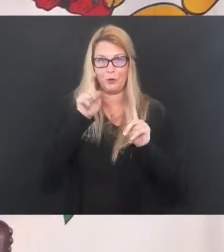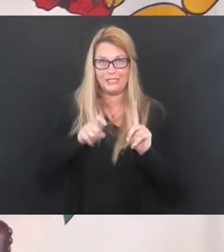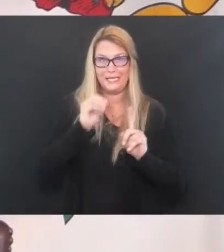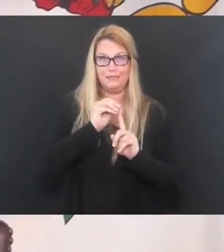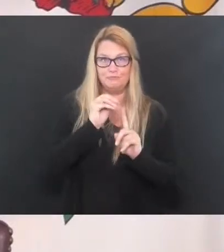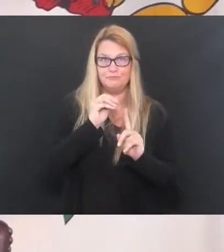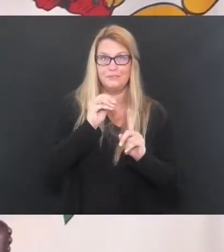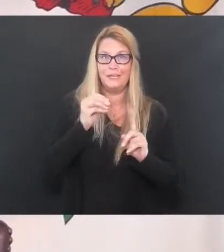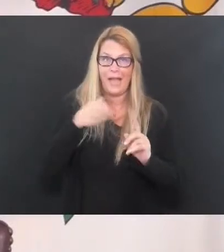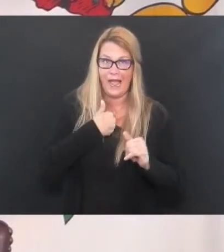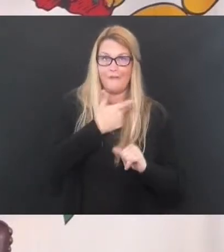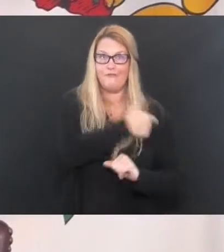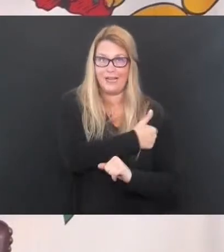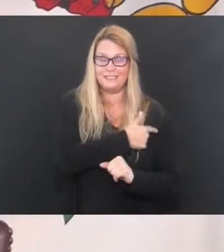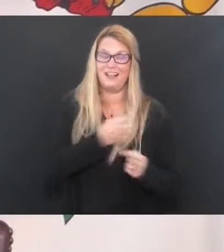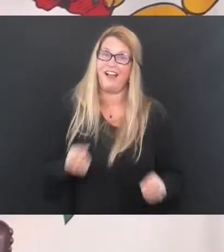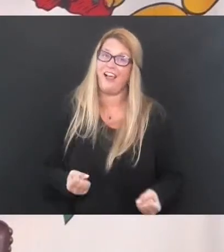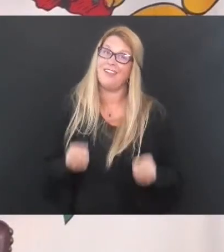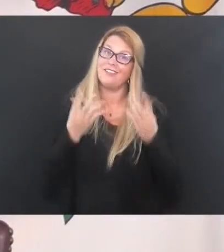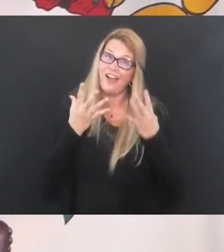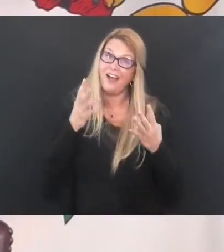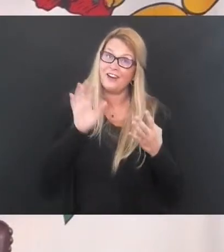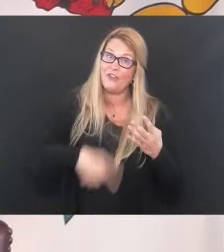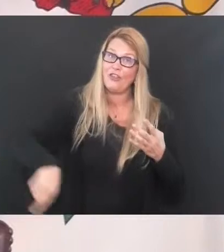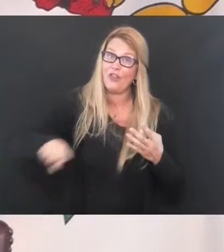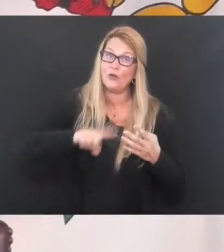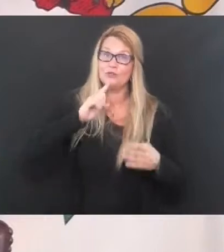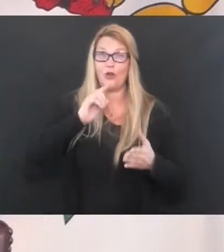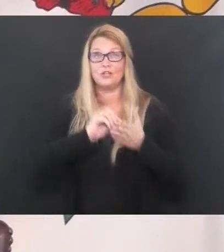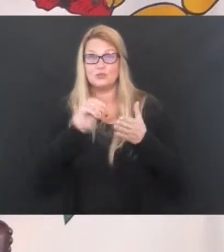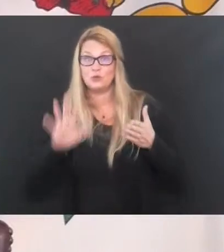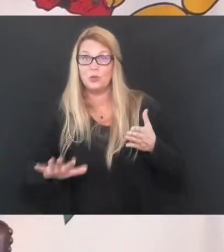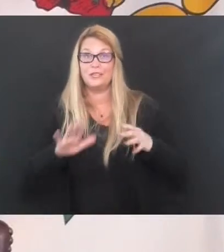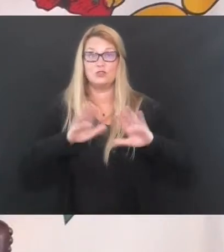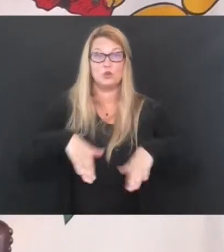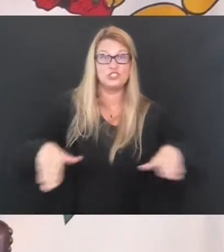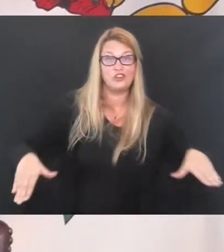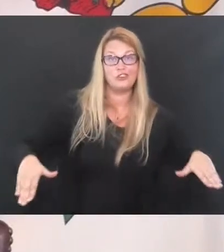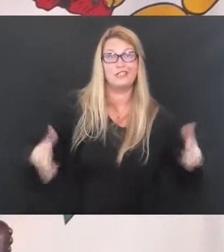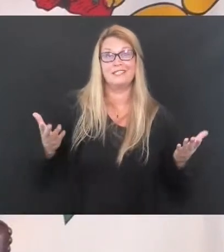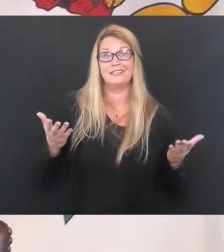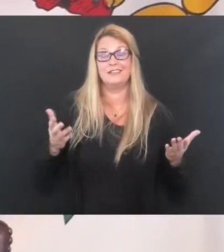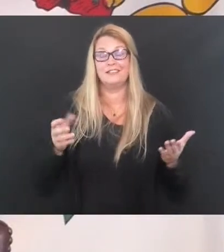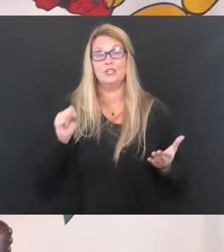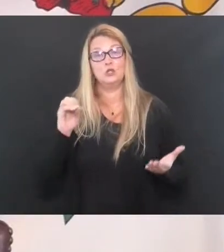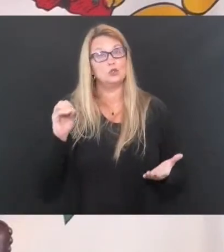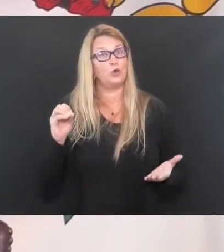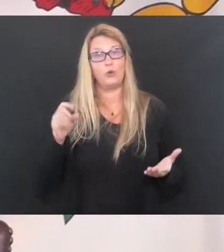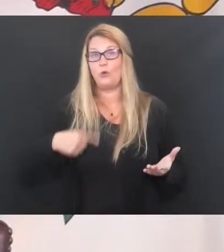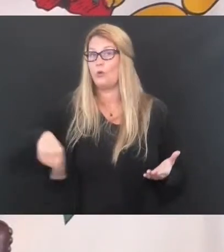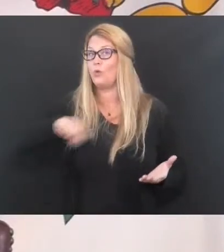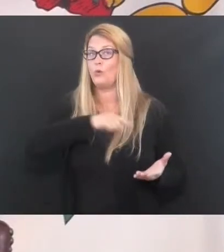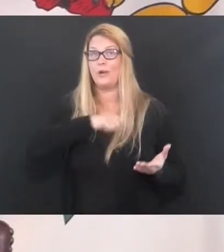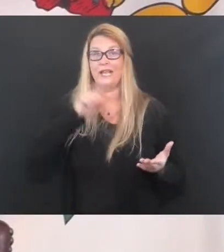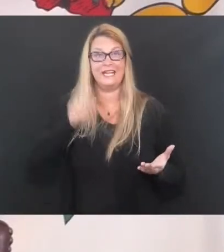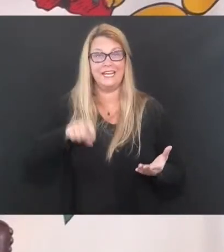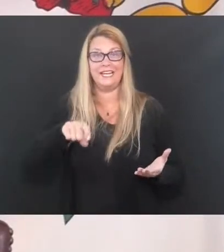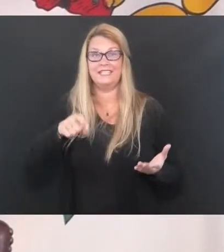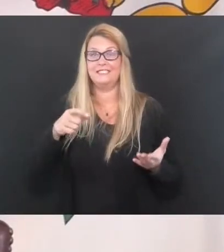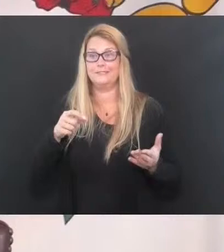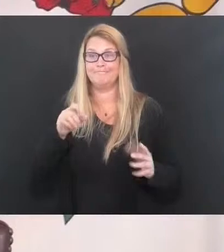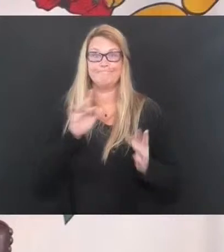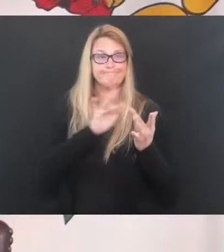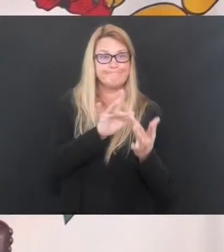of those are kids, and a lot of those are students, you know, but nevertheless, we've got to get to those